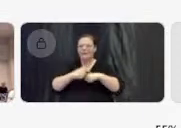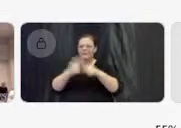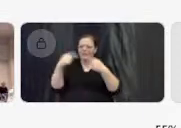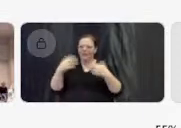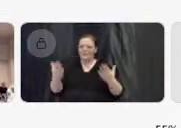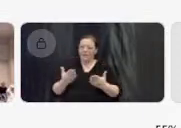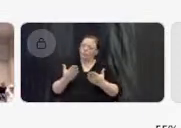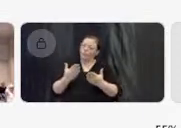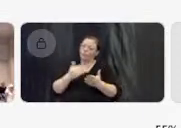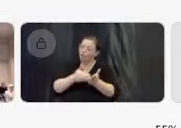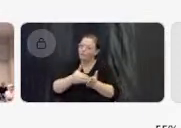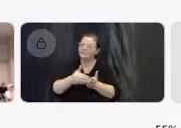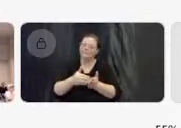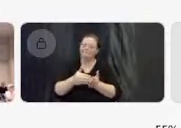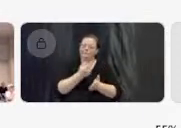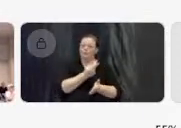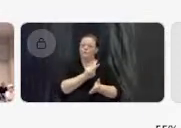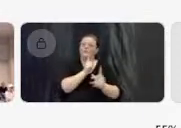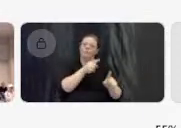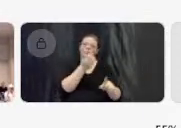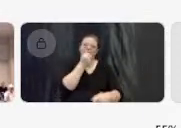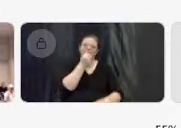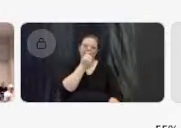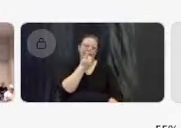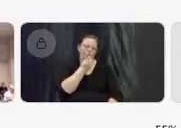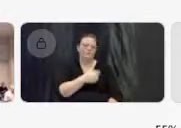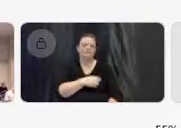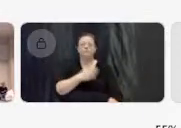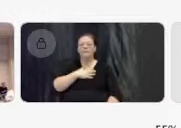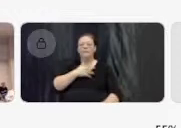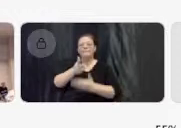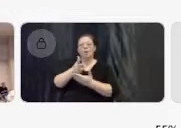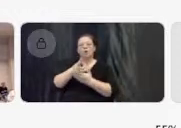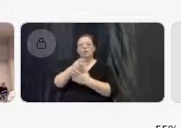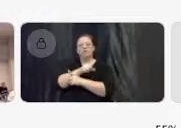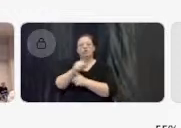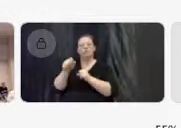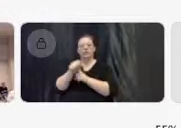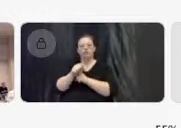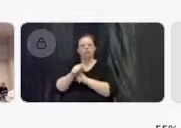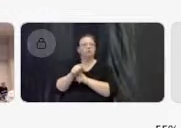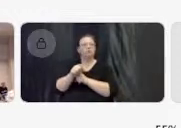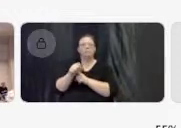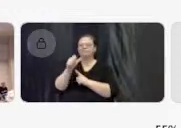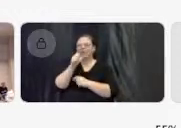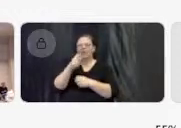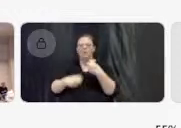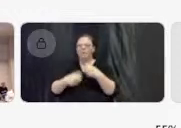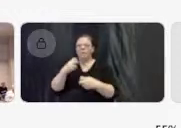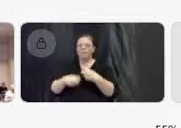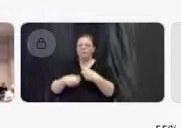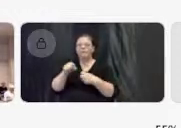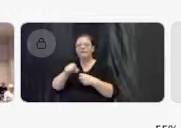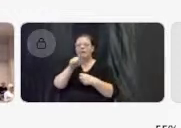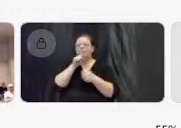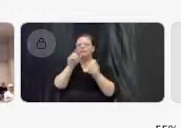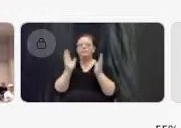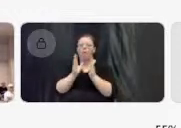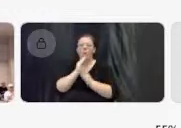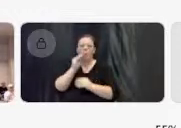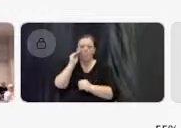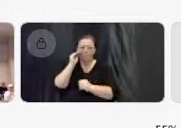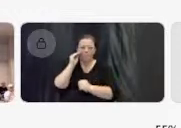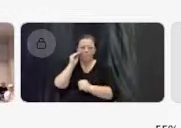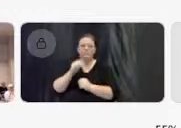which is quite often. My parking situation is a non-issue. This is a very small home.